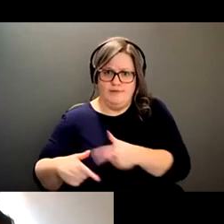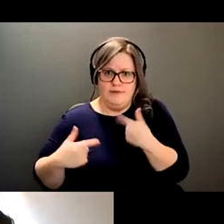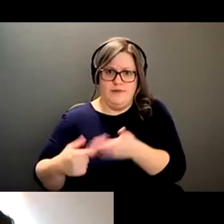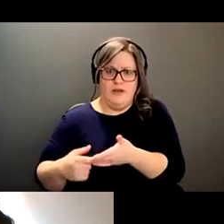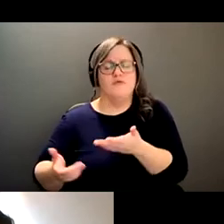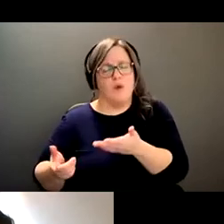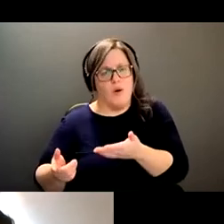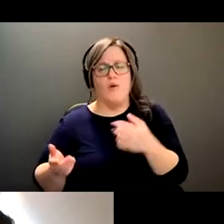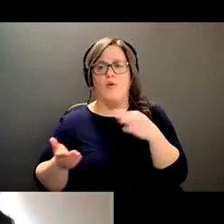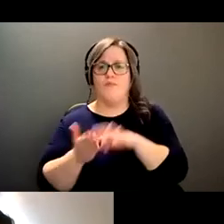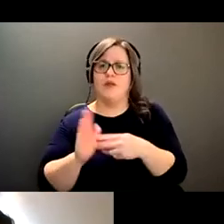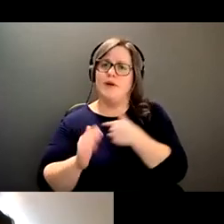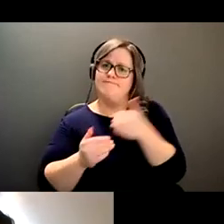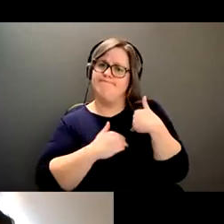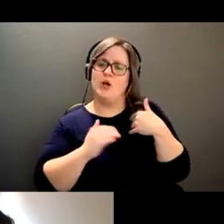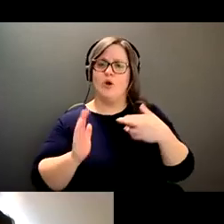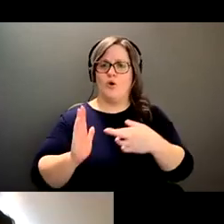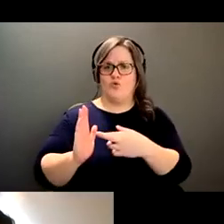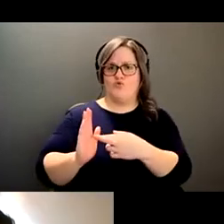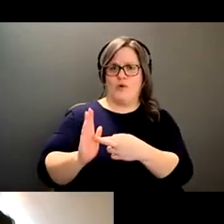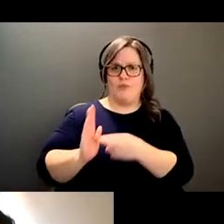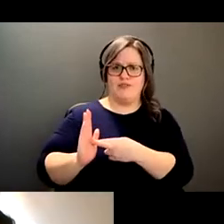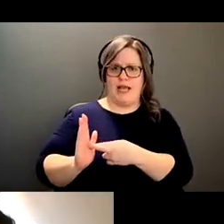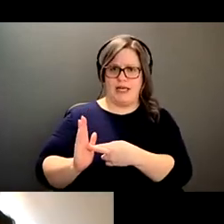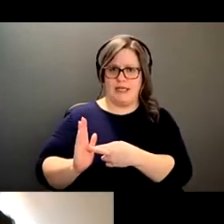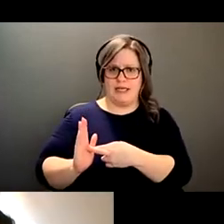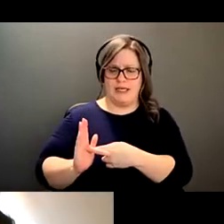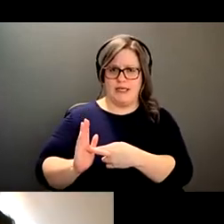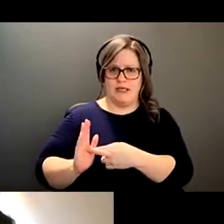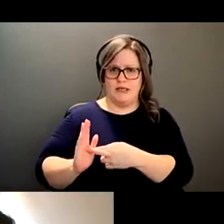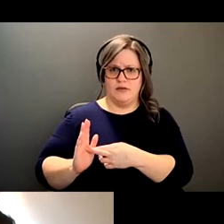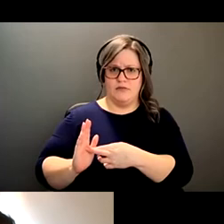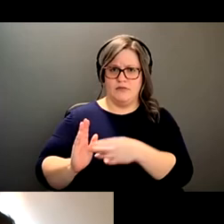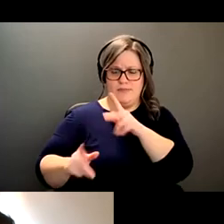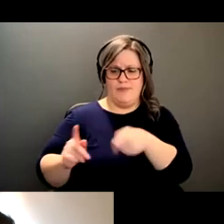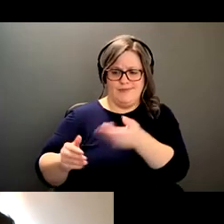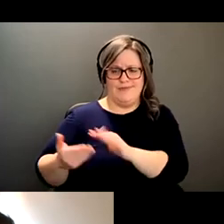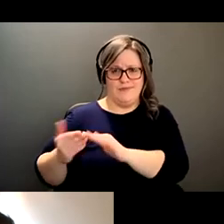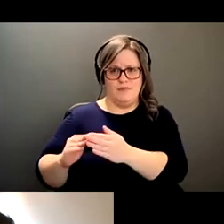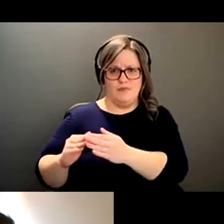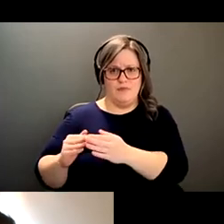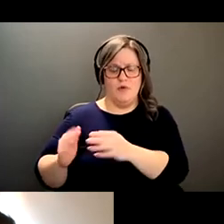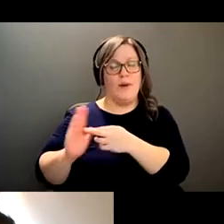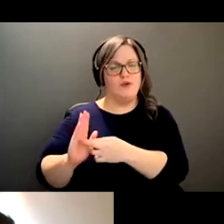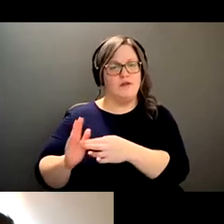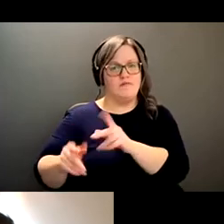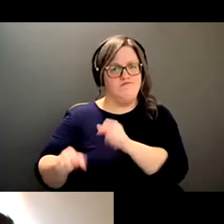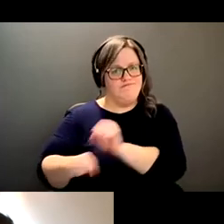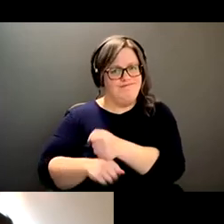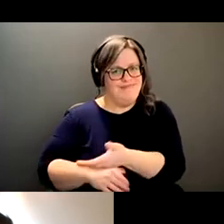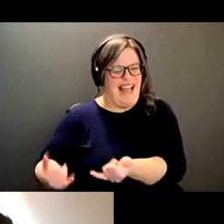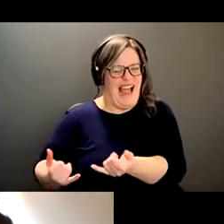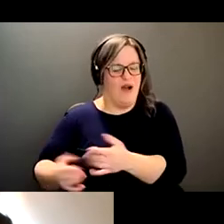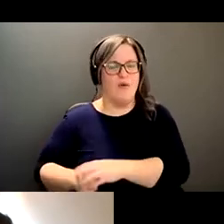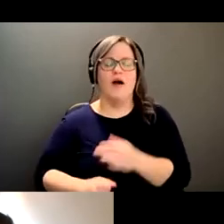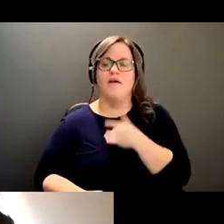representing this group of artists at a certain period of time, which can, you know, the pressure is real, I'd